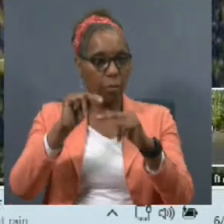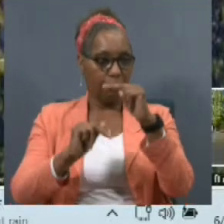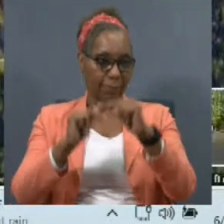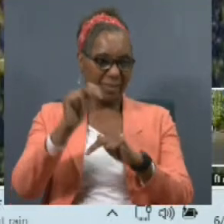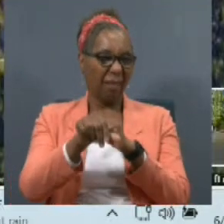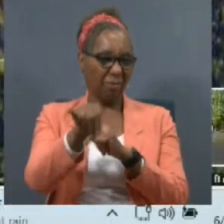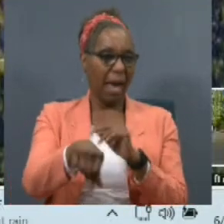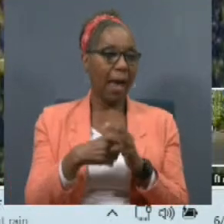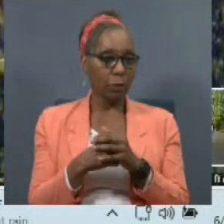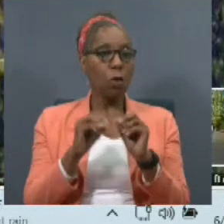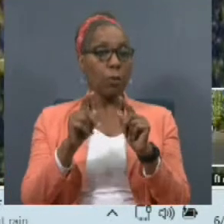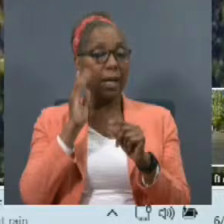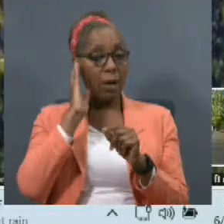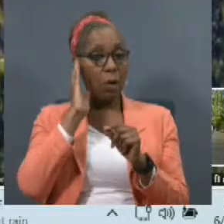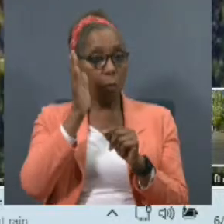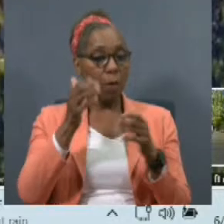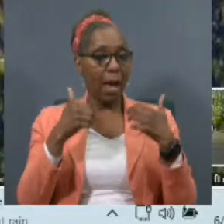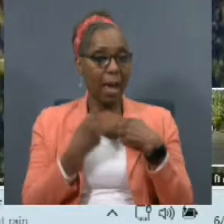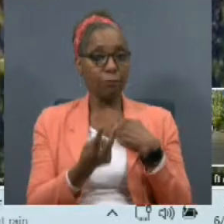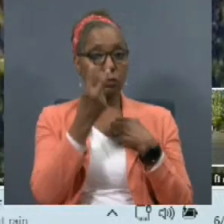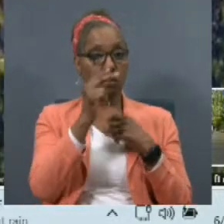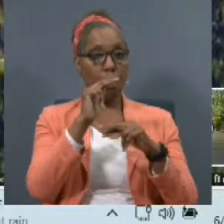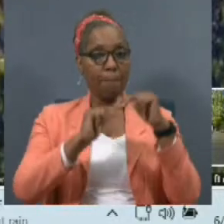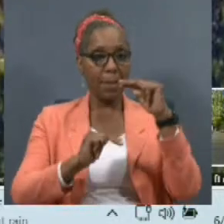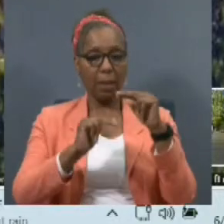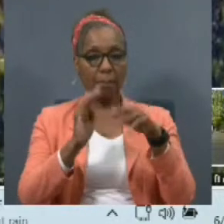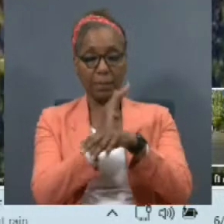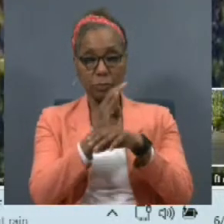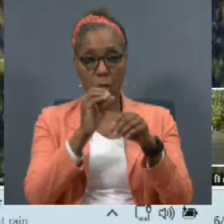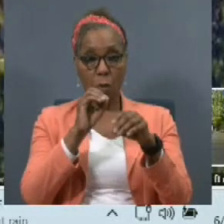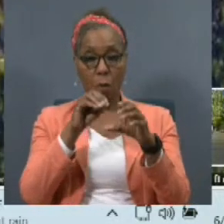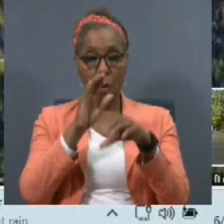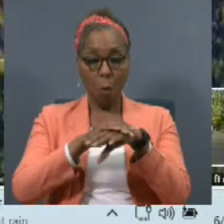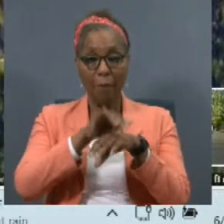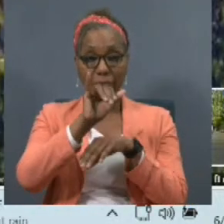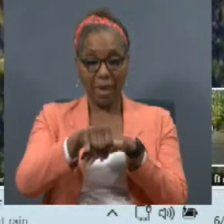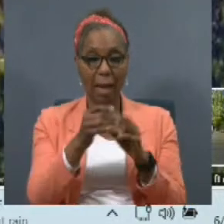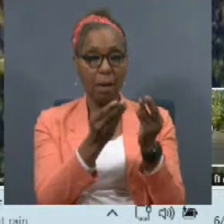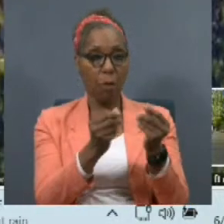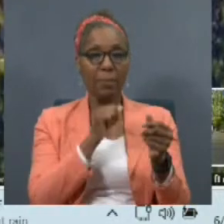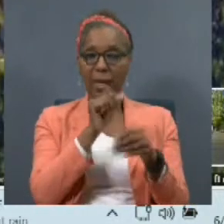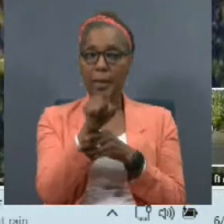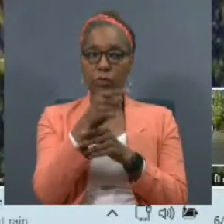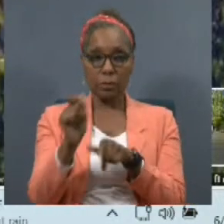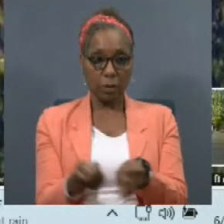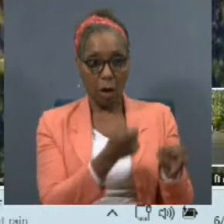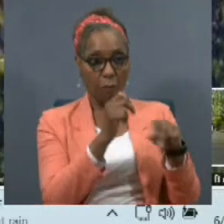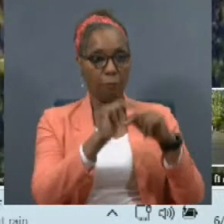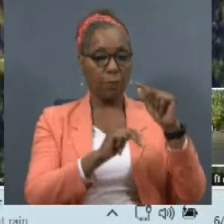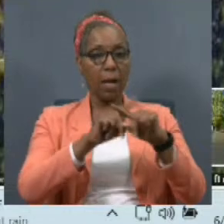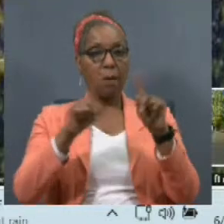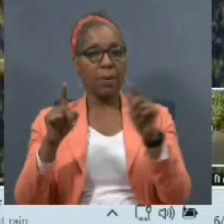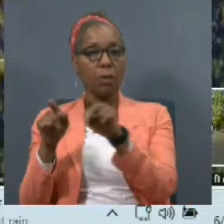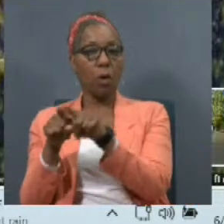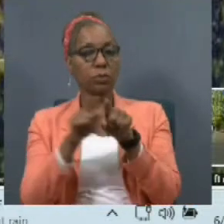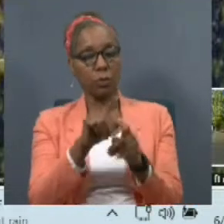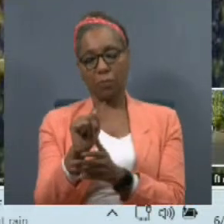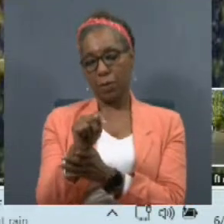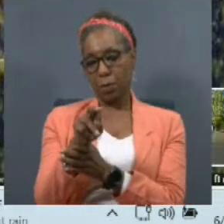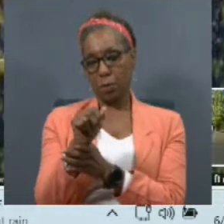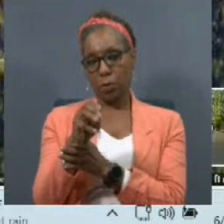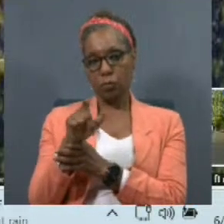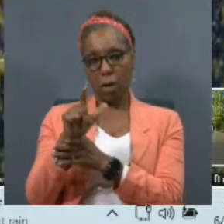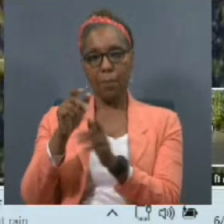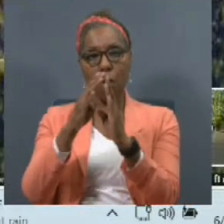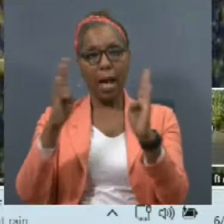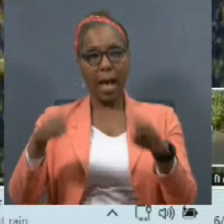facility. There's going to be two businesses on this property, not just the golf facility, but also the Trammell house at the front of the